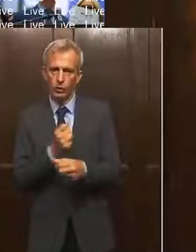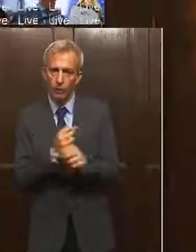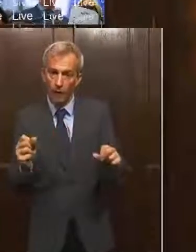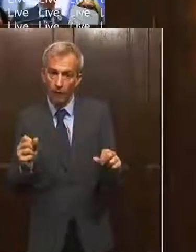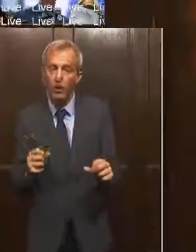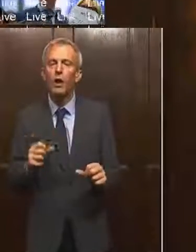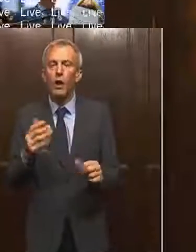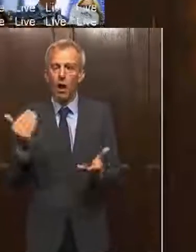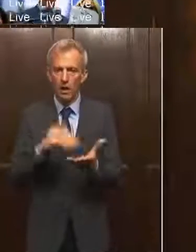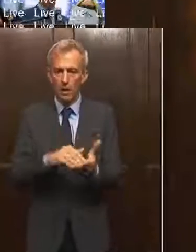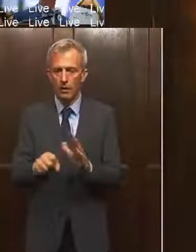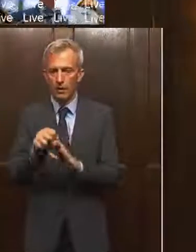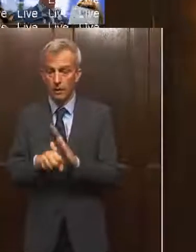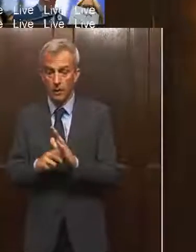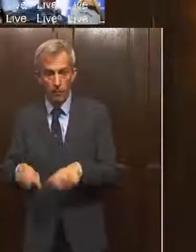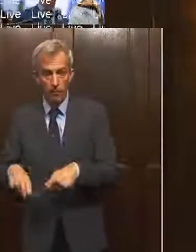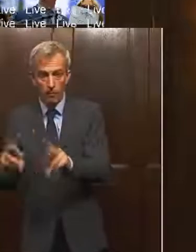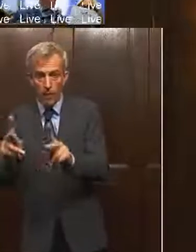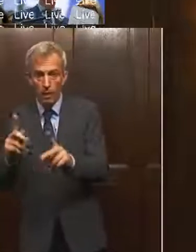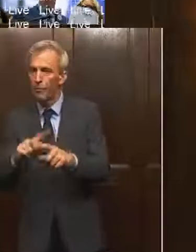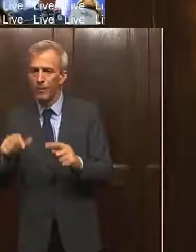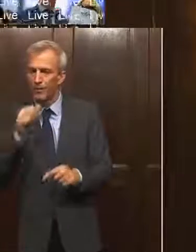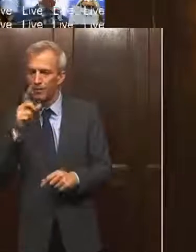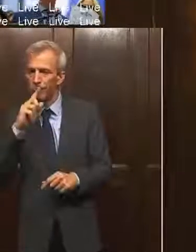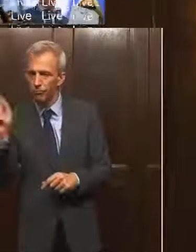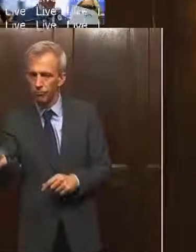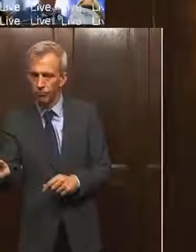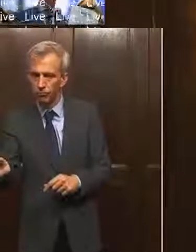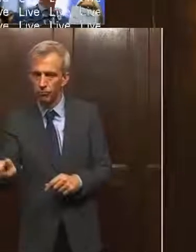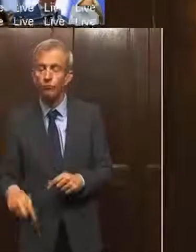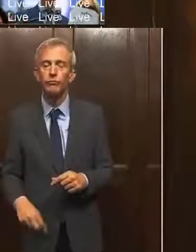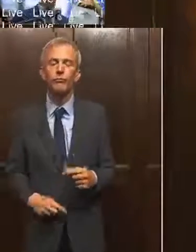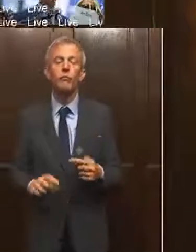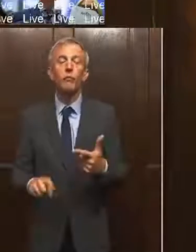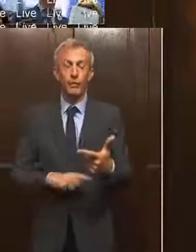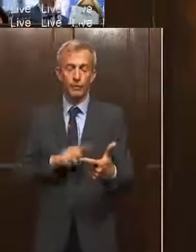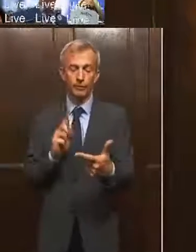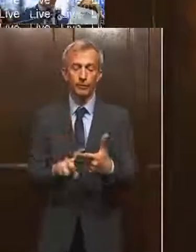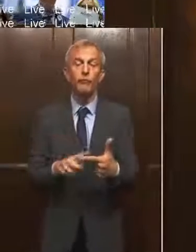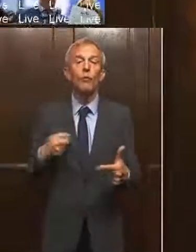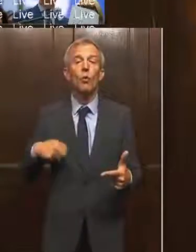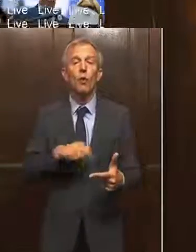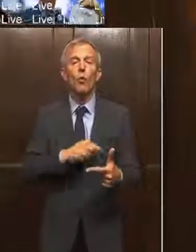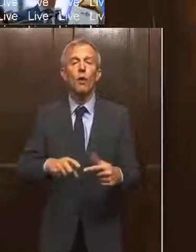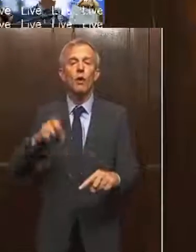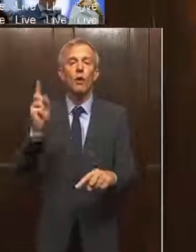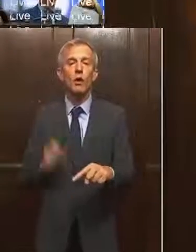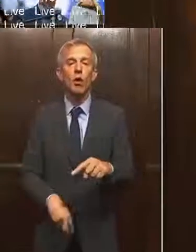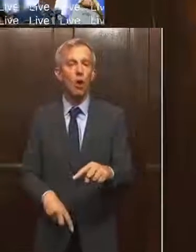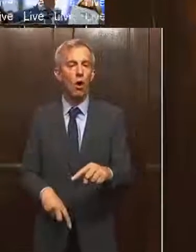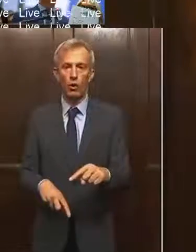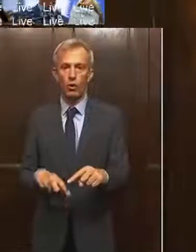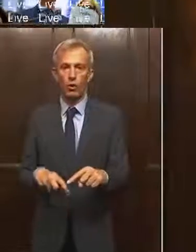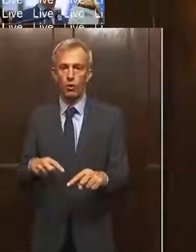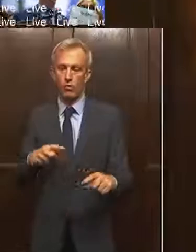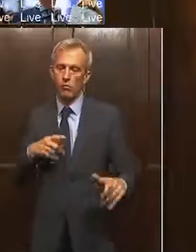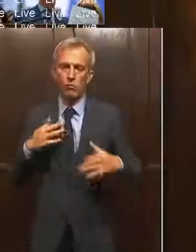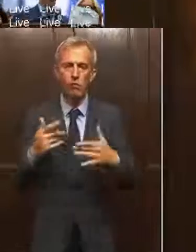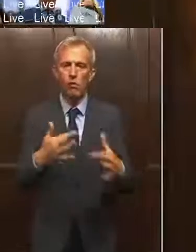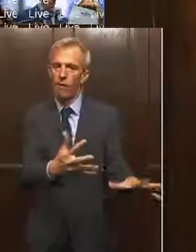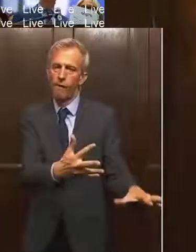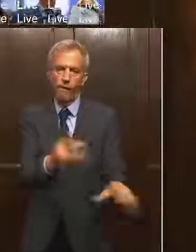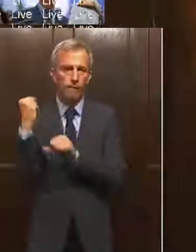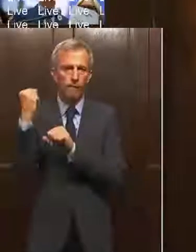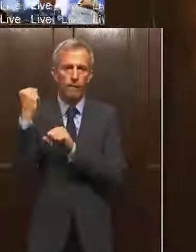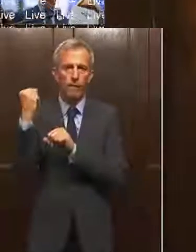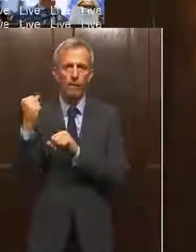but it does not prescribe moving forward. Second, we cannot go too fast. You